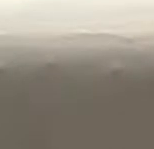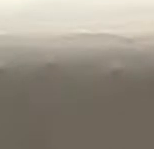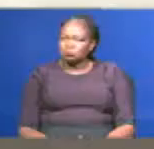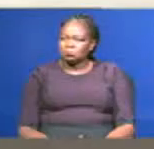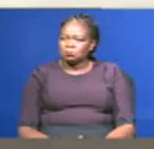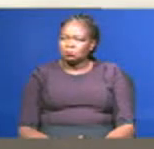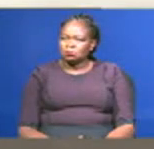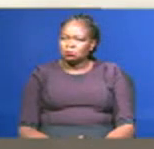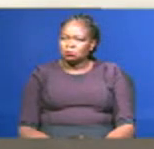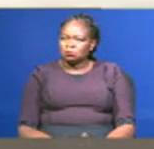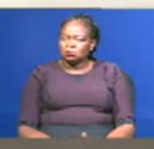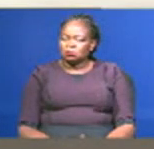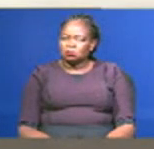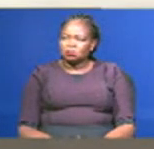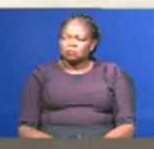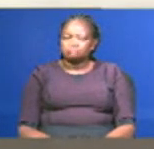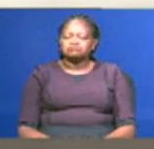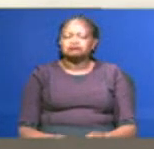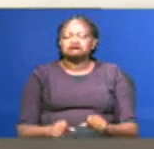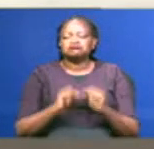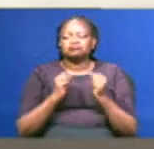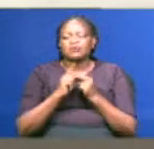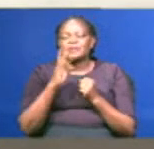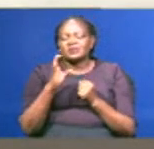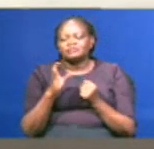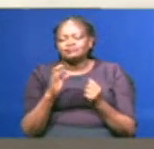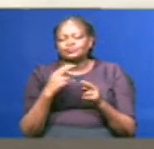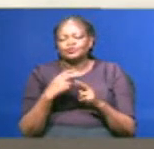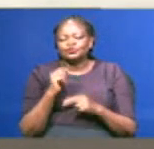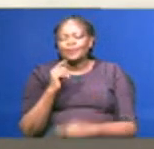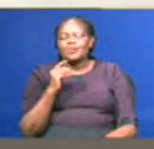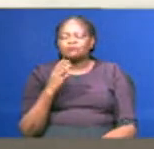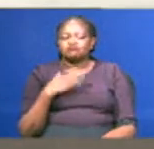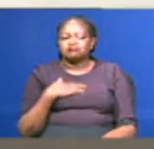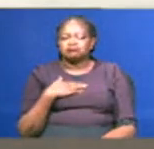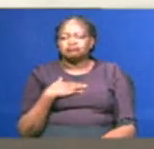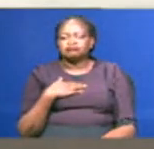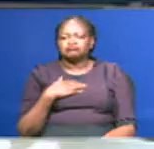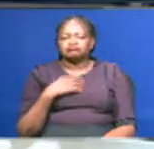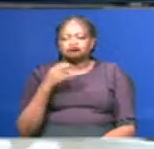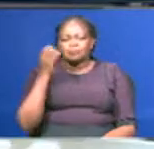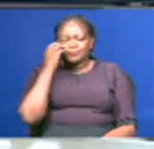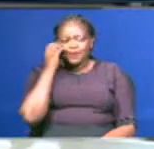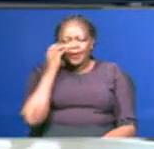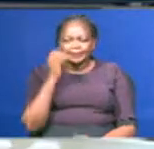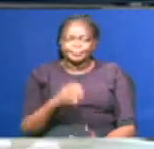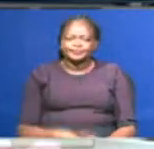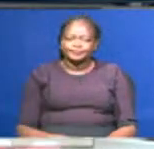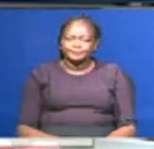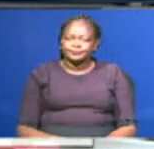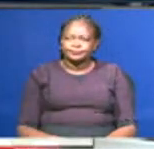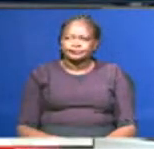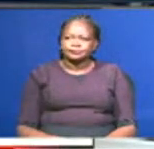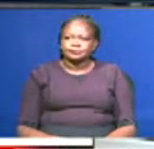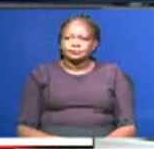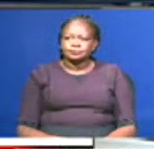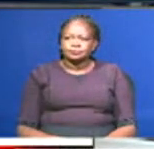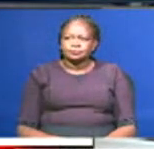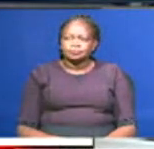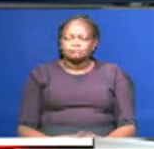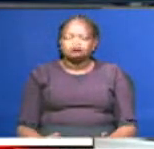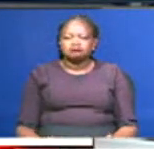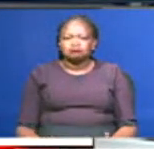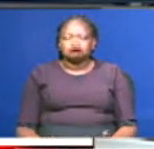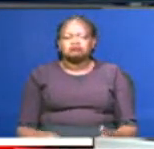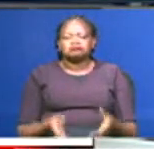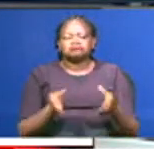Welcome back to Prime Edition, our socials at KBC Channel 1, my Twitter handle at Tom Mboya. Now, a multi-agency security team